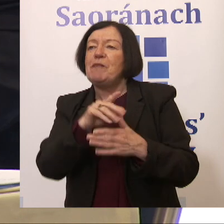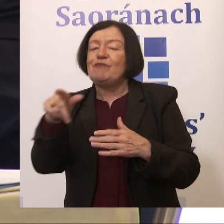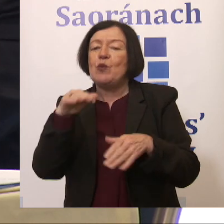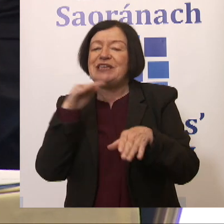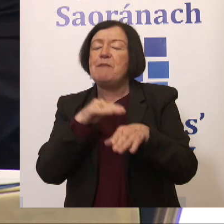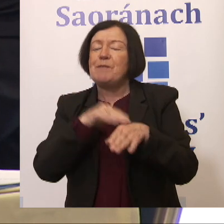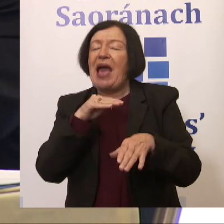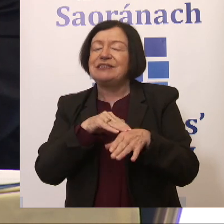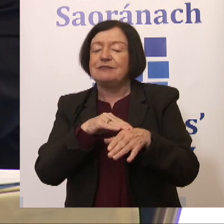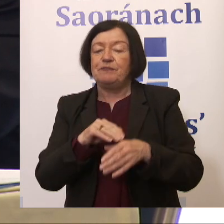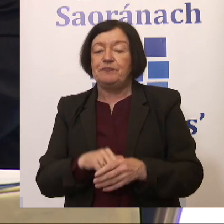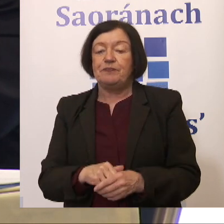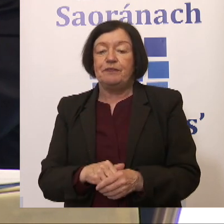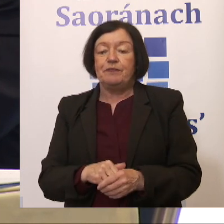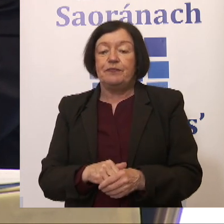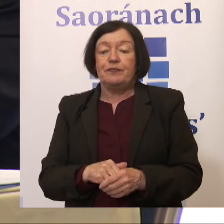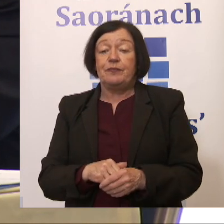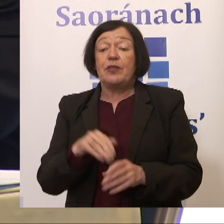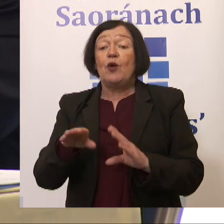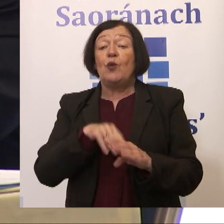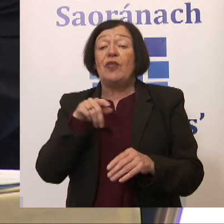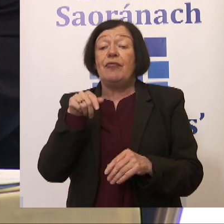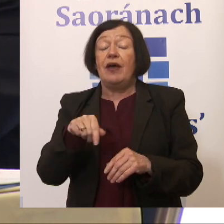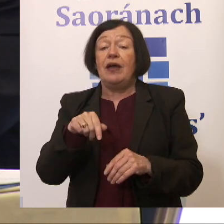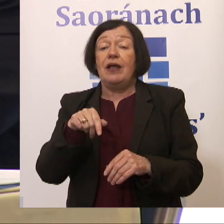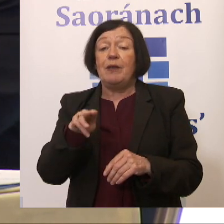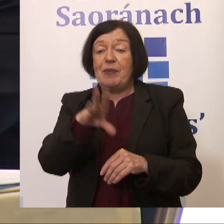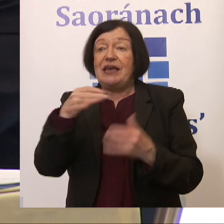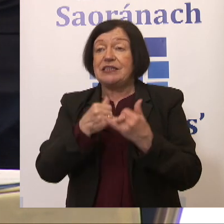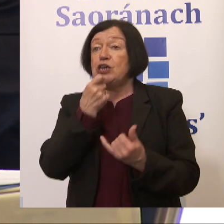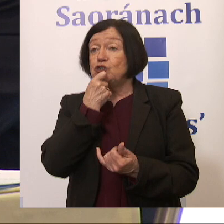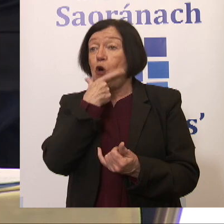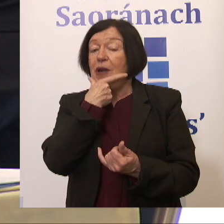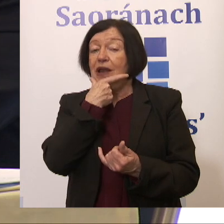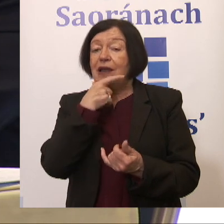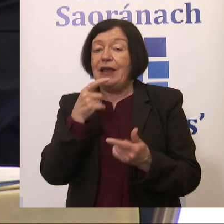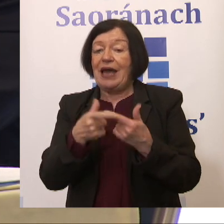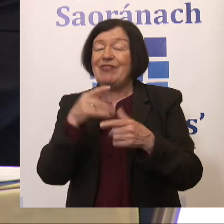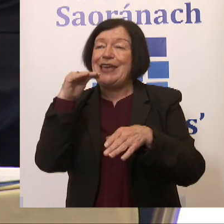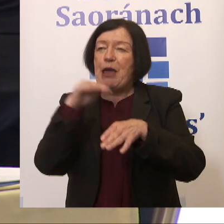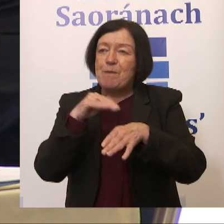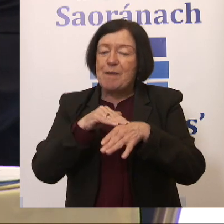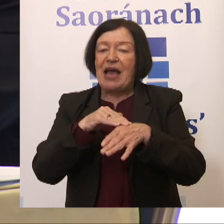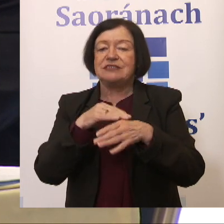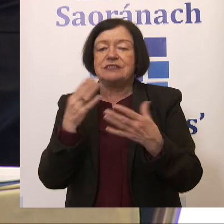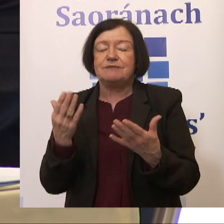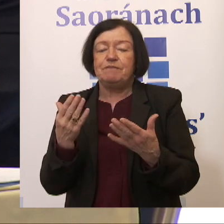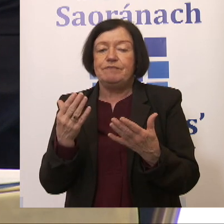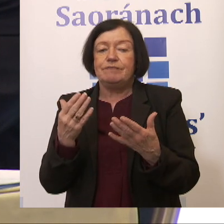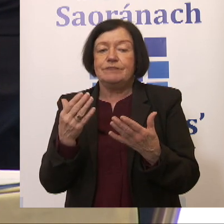So with you know, with a place like Dublin and the impacts and the way, I